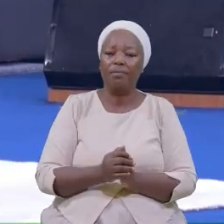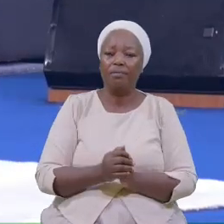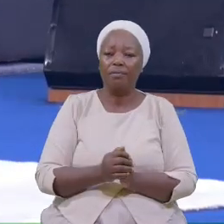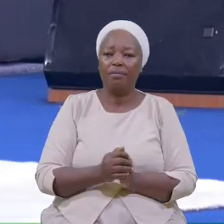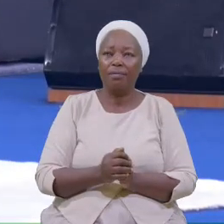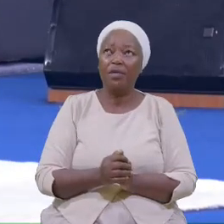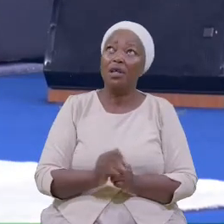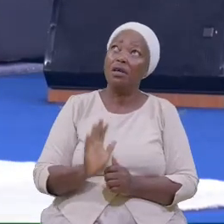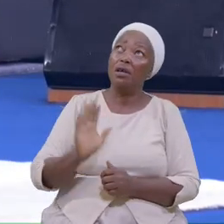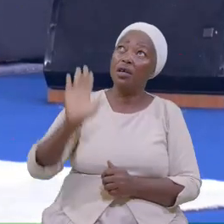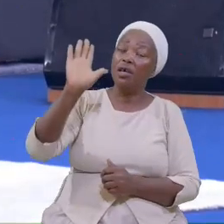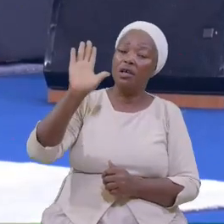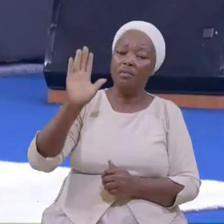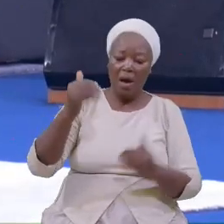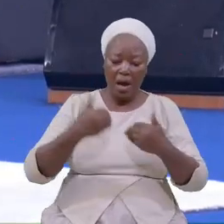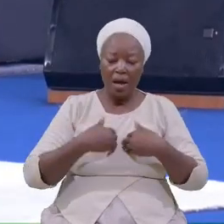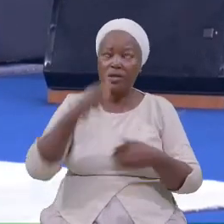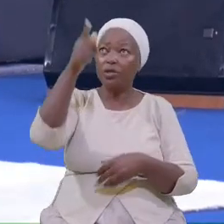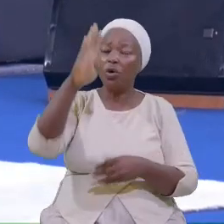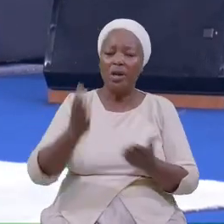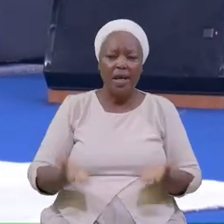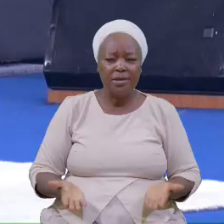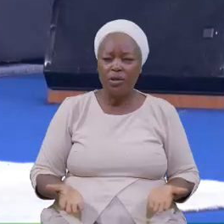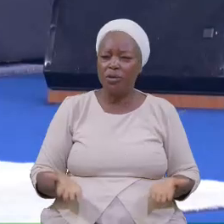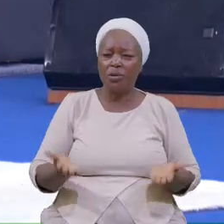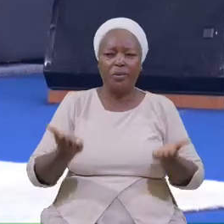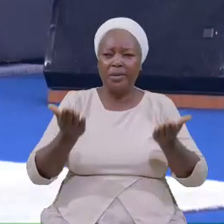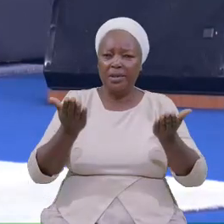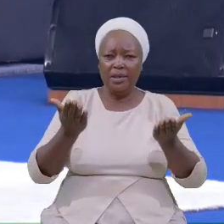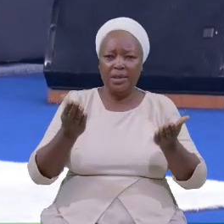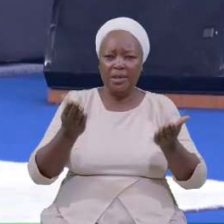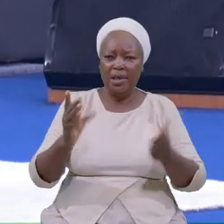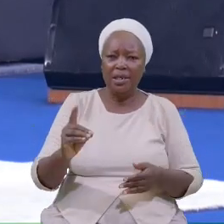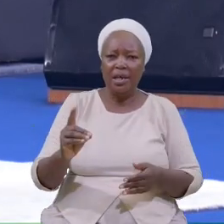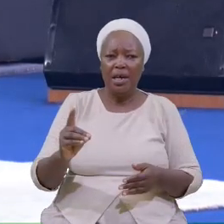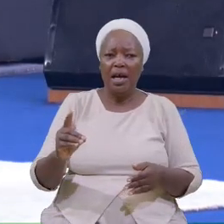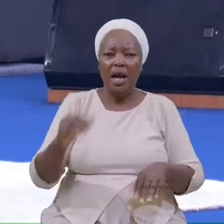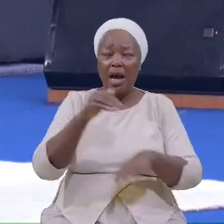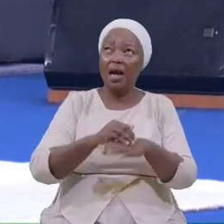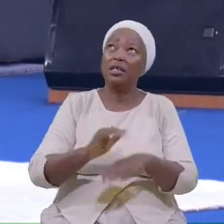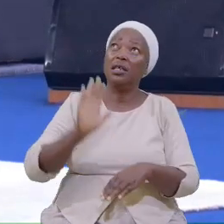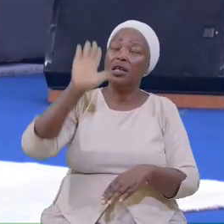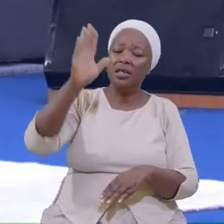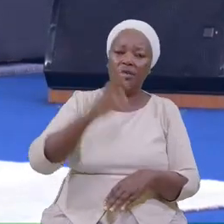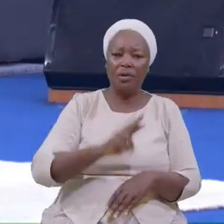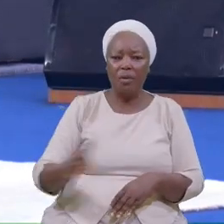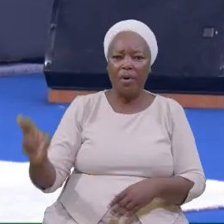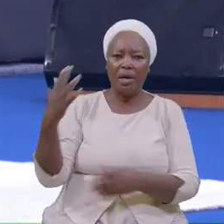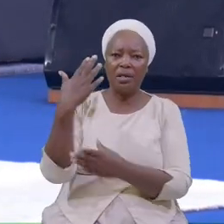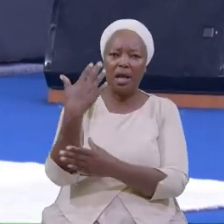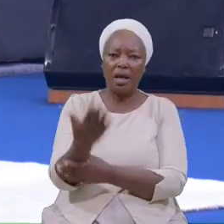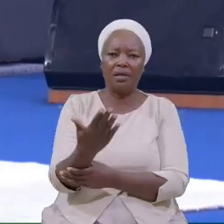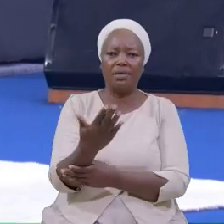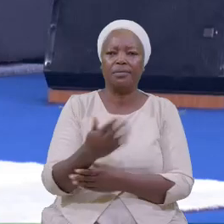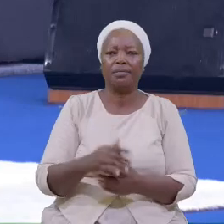Him as God exalted at his right hand.